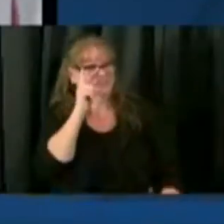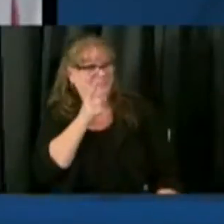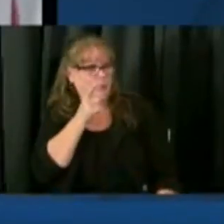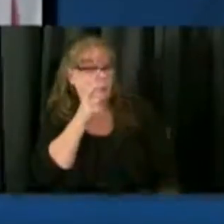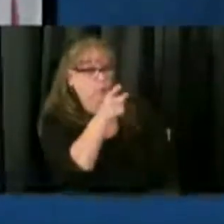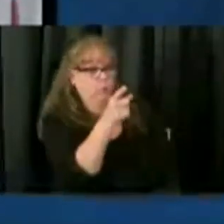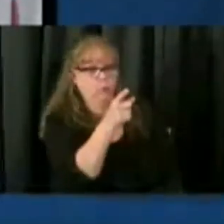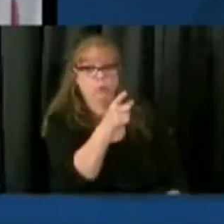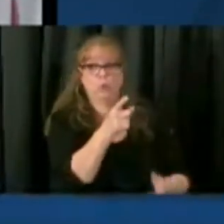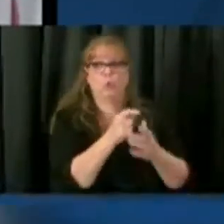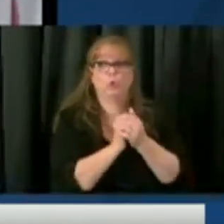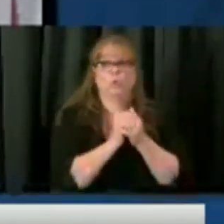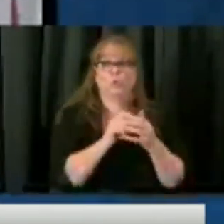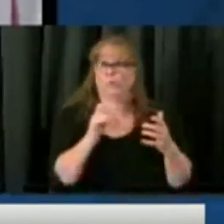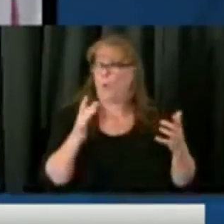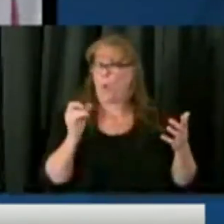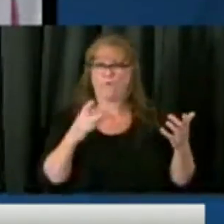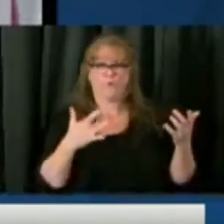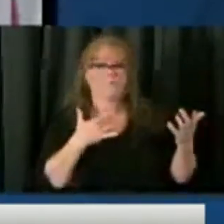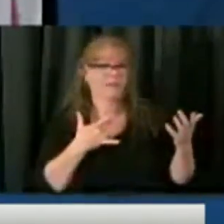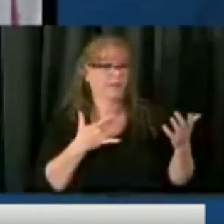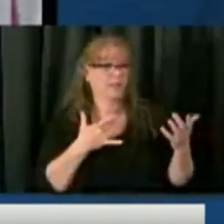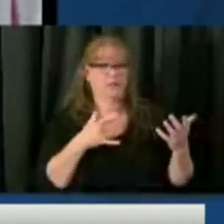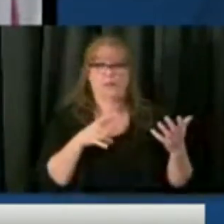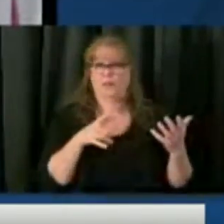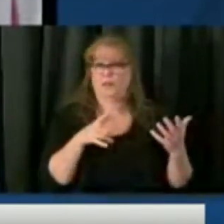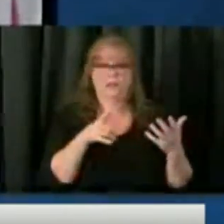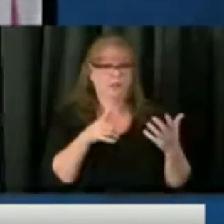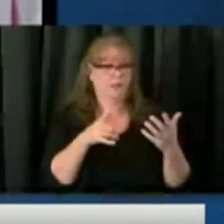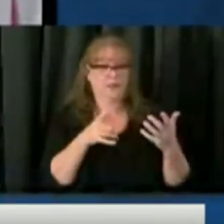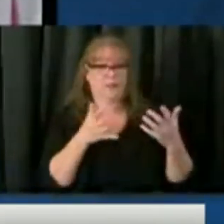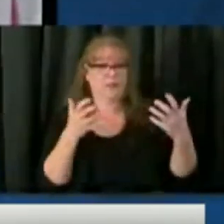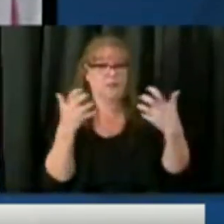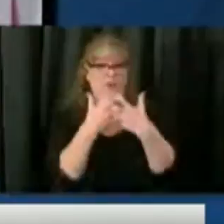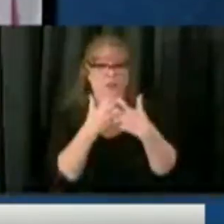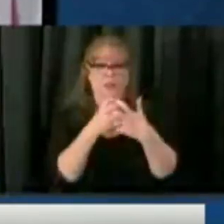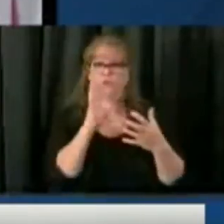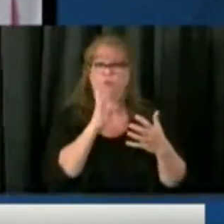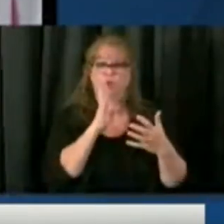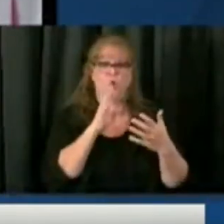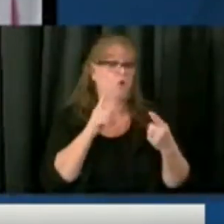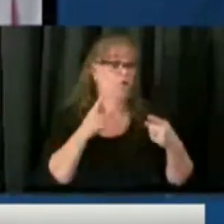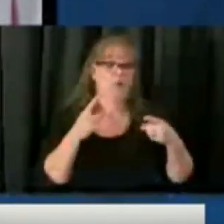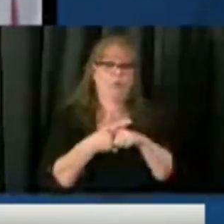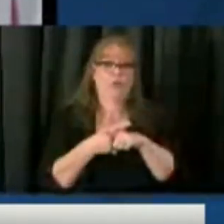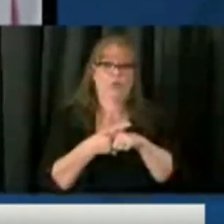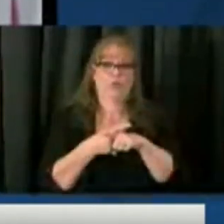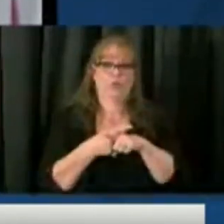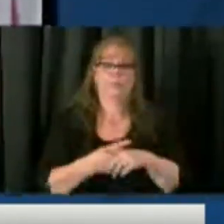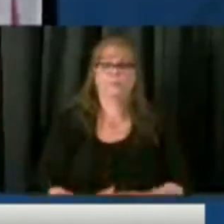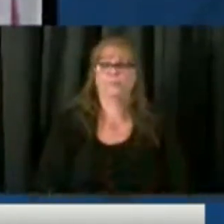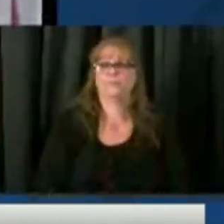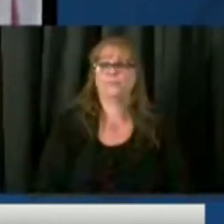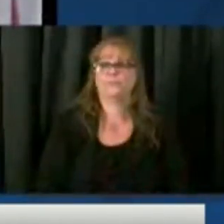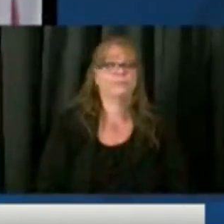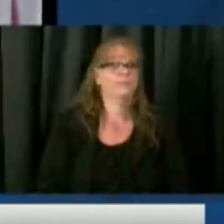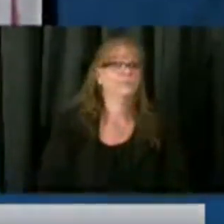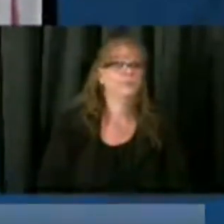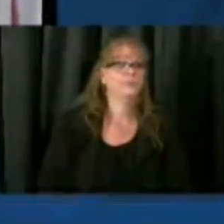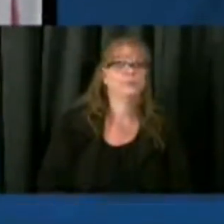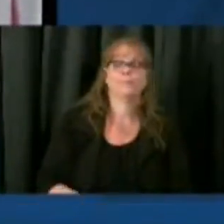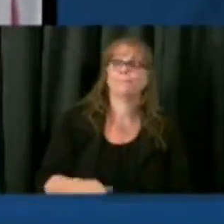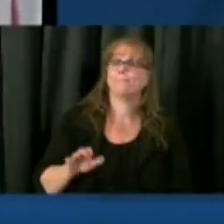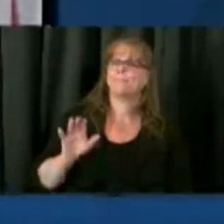confusion. There's two ways to approach this. One would be you wait until everything is perfect, till web portals are set